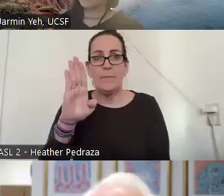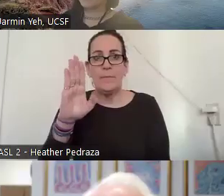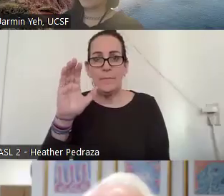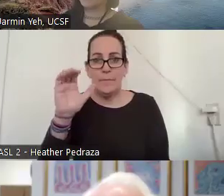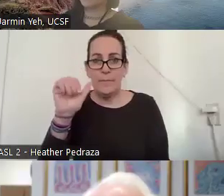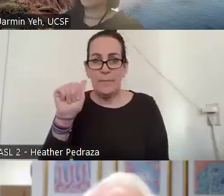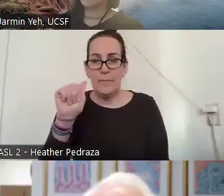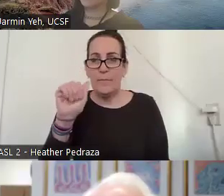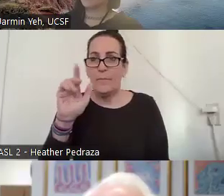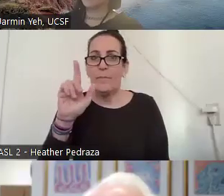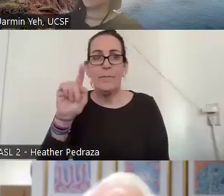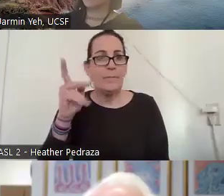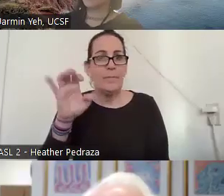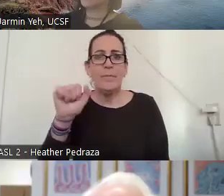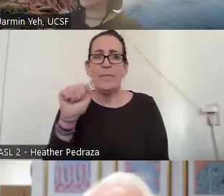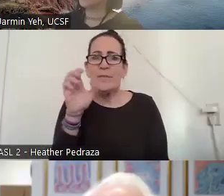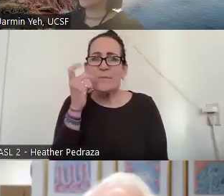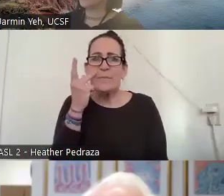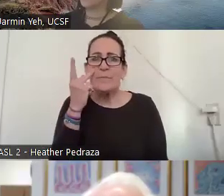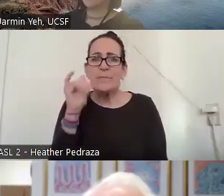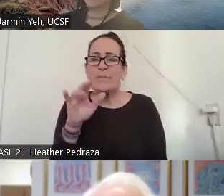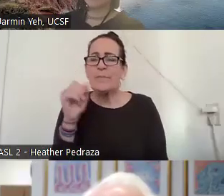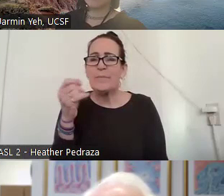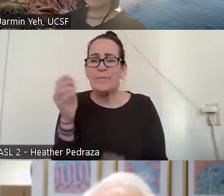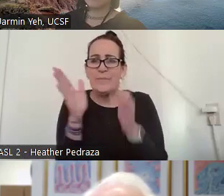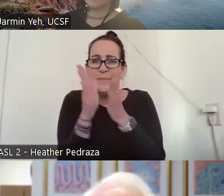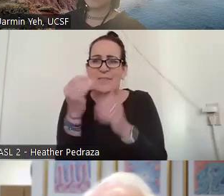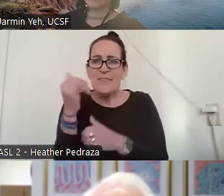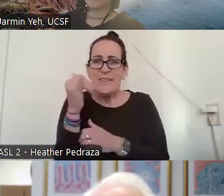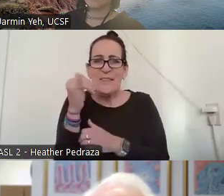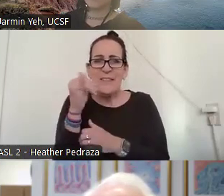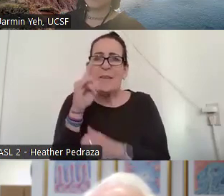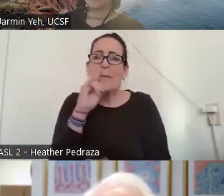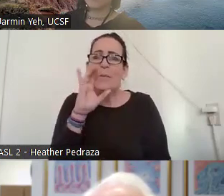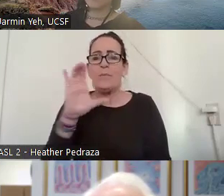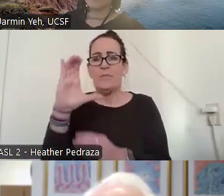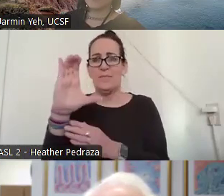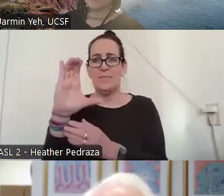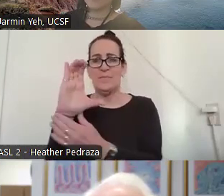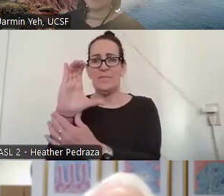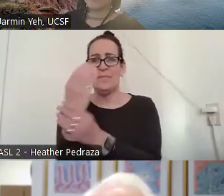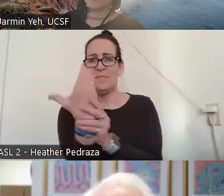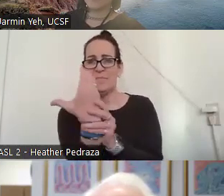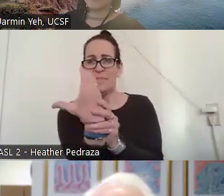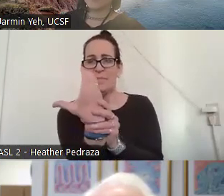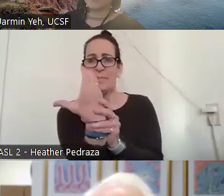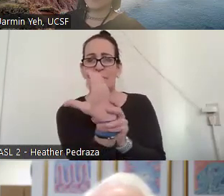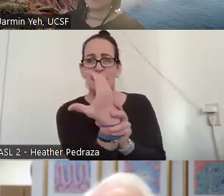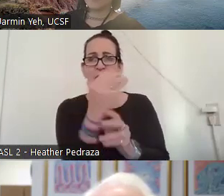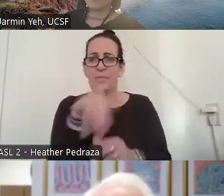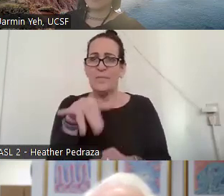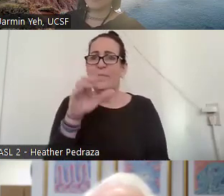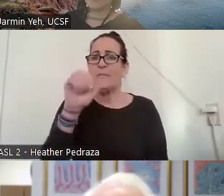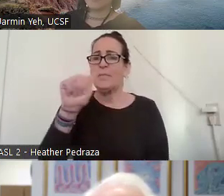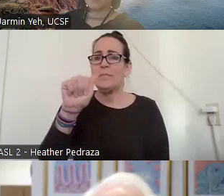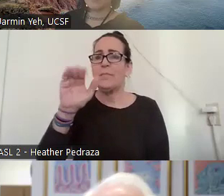that little yellow streak, that little kind of backward C-shaped structure in the upper left there, that's A beta. That's A